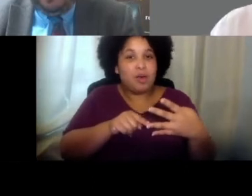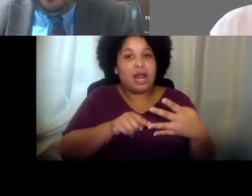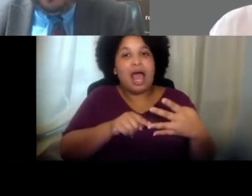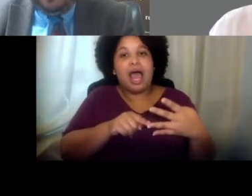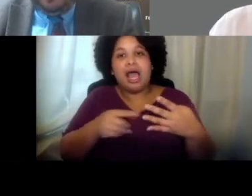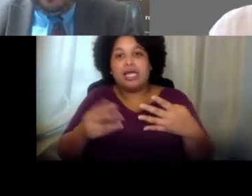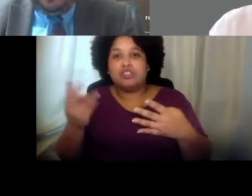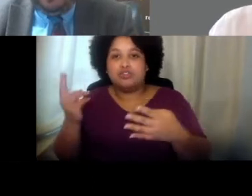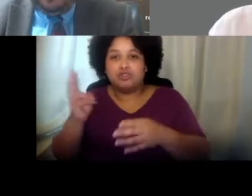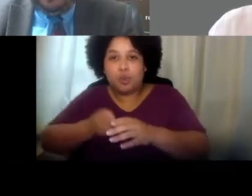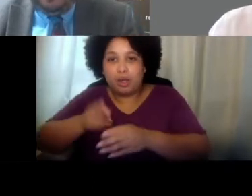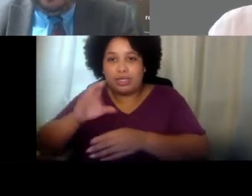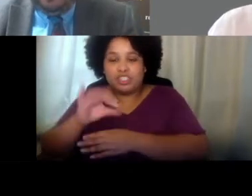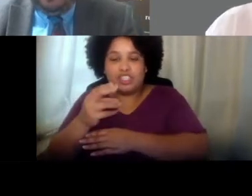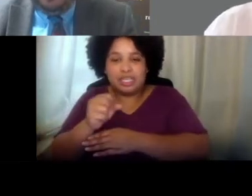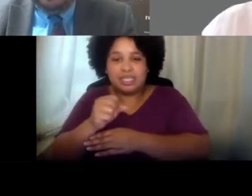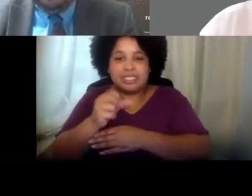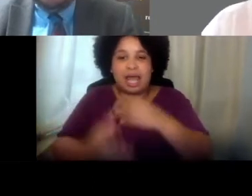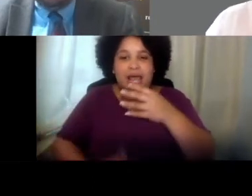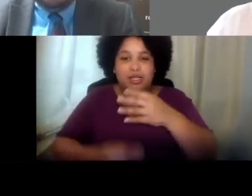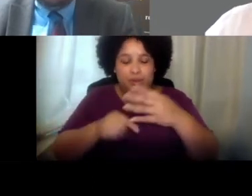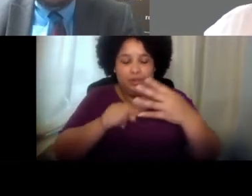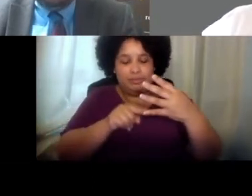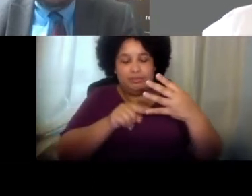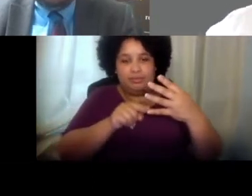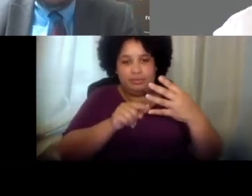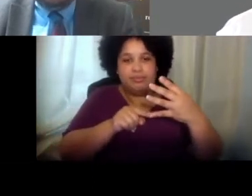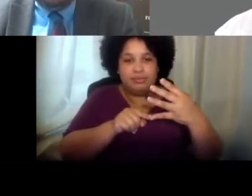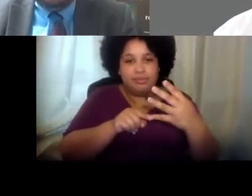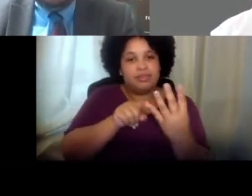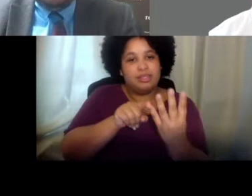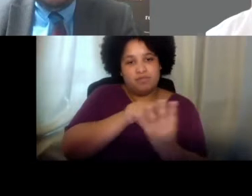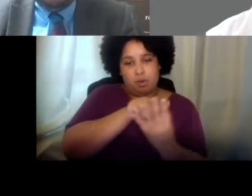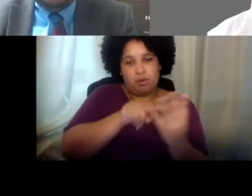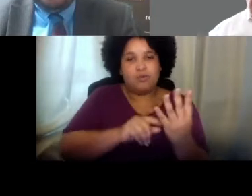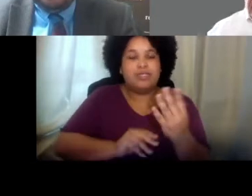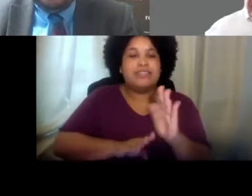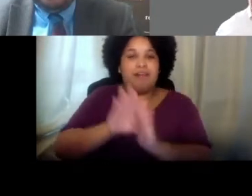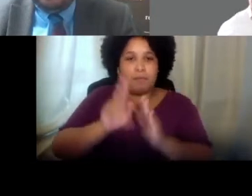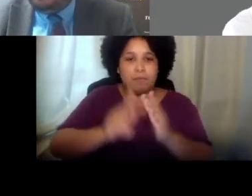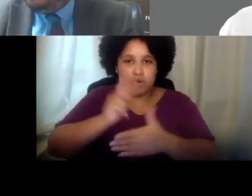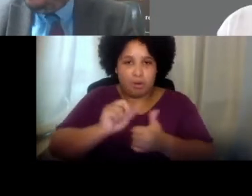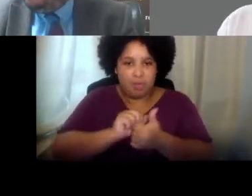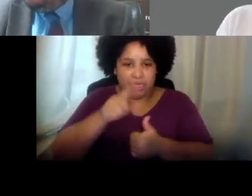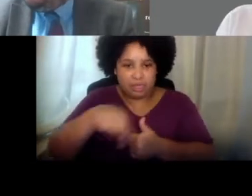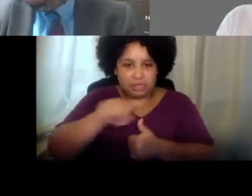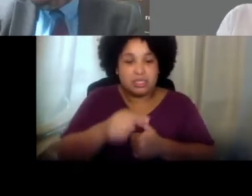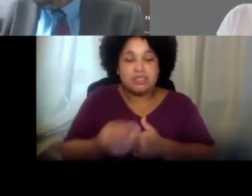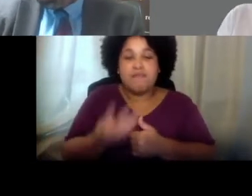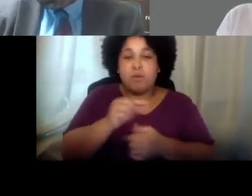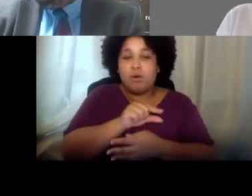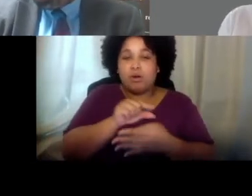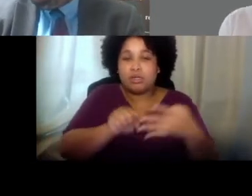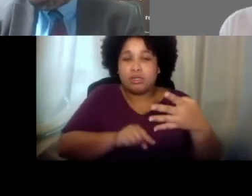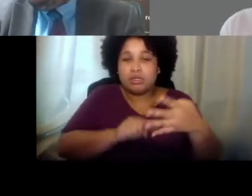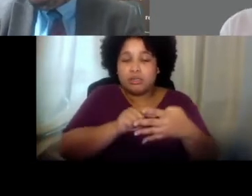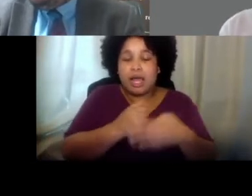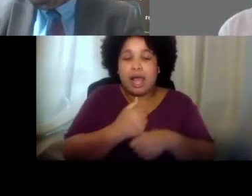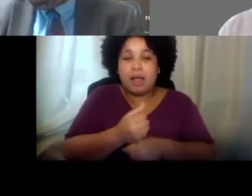I developed a program with these 4. And what these 4 terms do is help make an